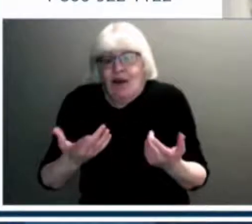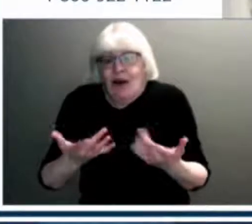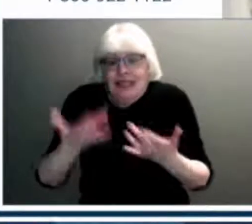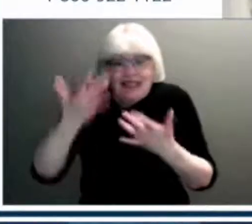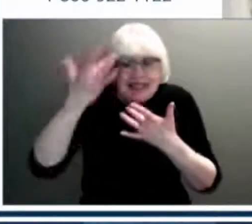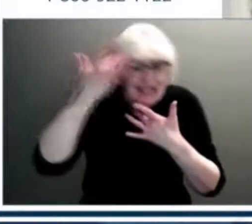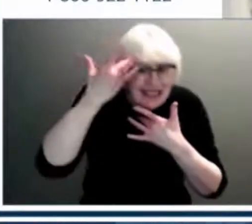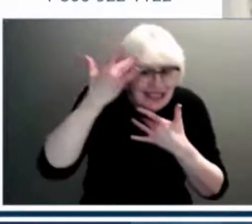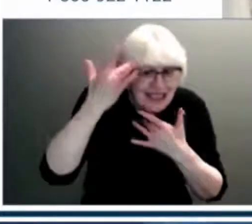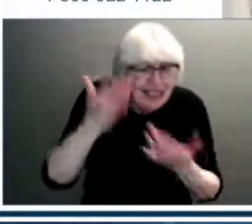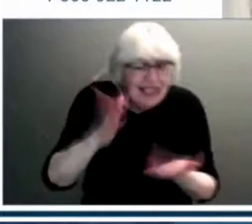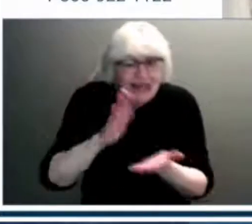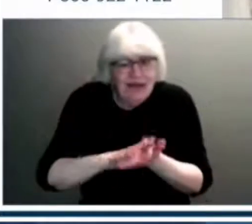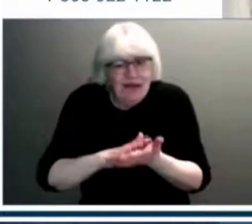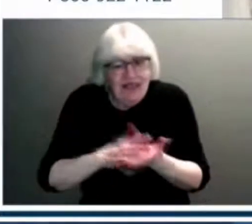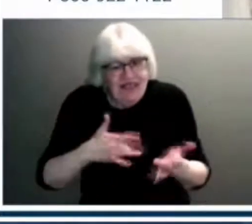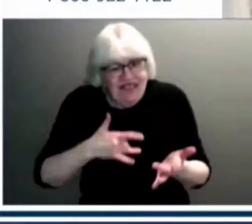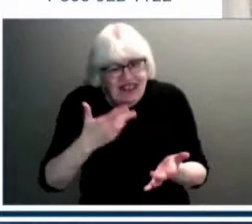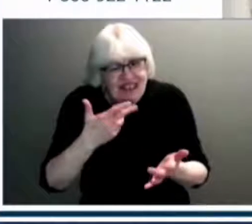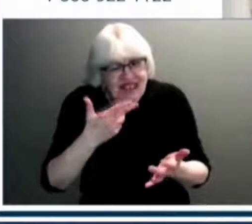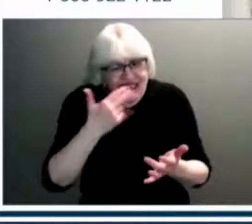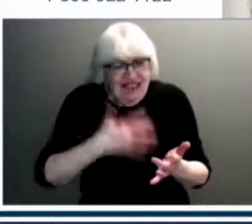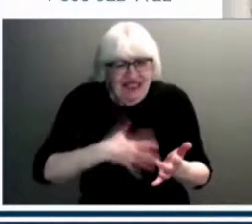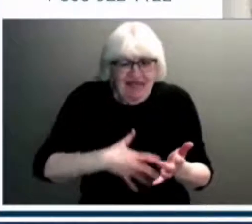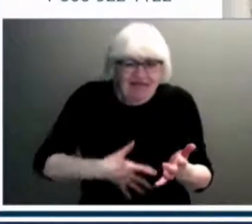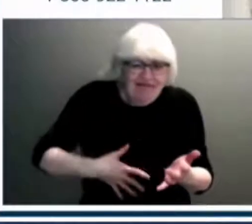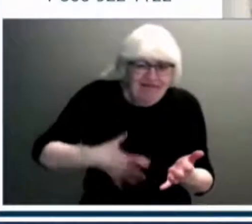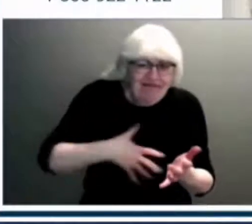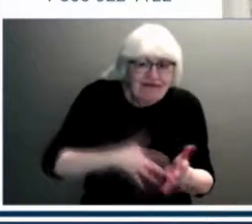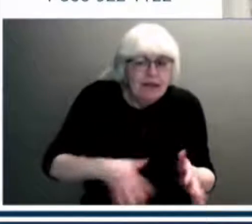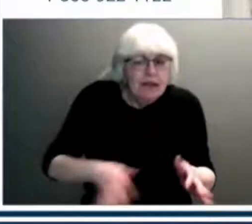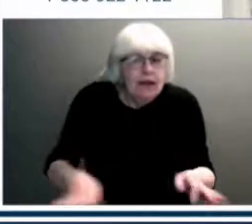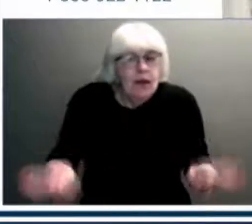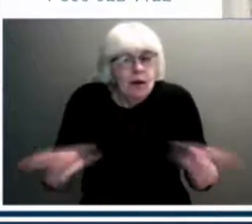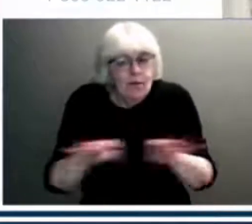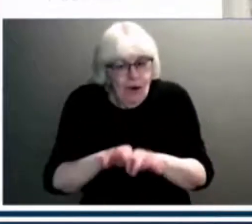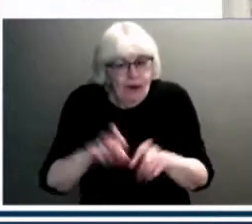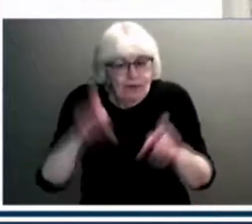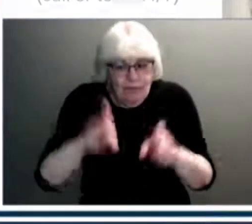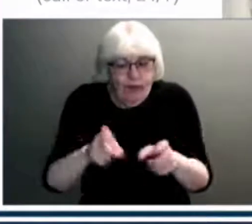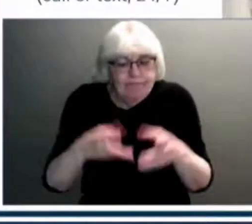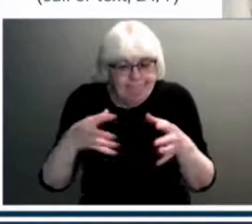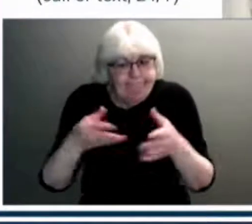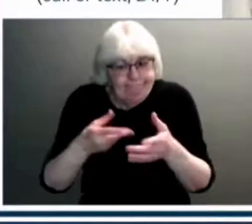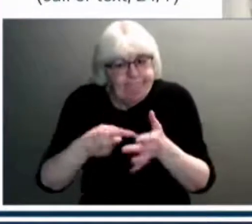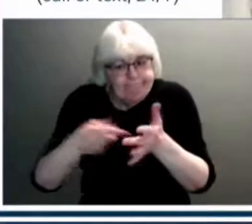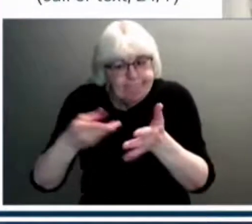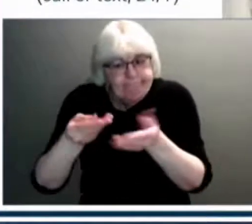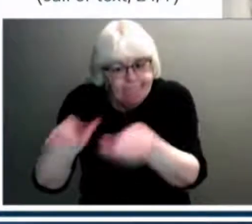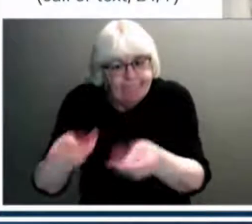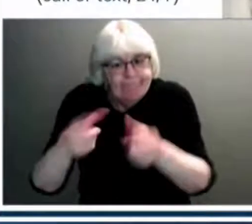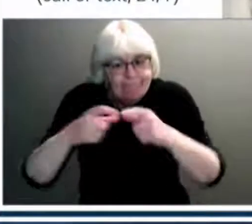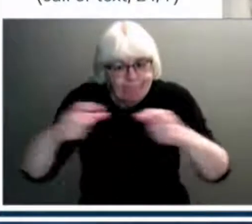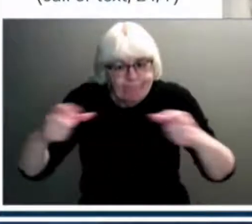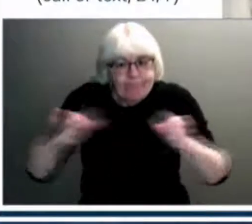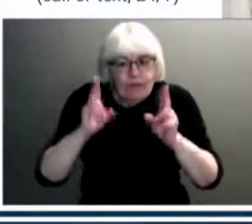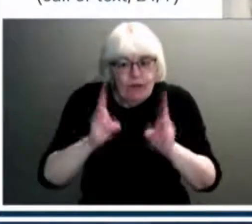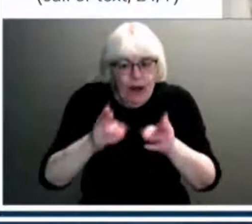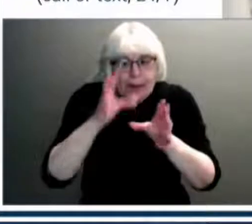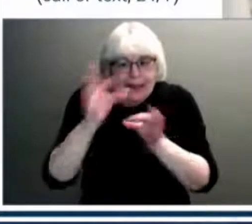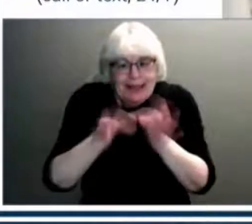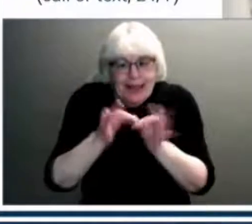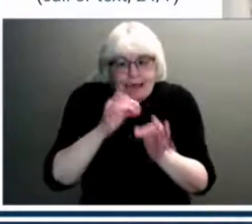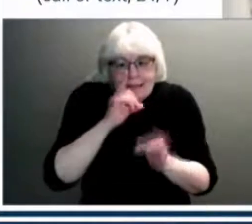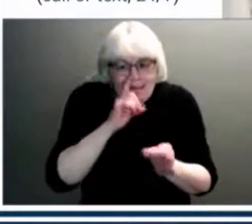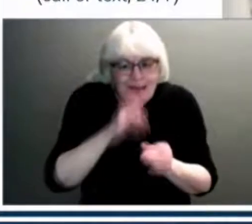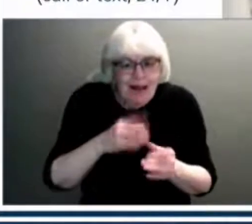I understand the anxiety and the degree of hesitation that people are experiencing, teachers